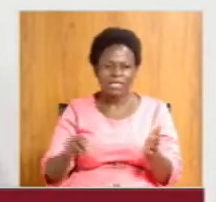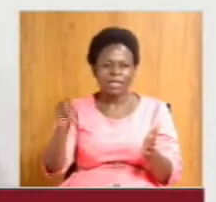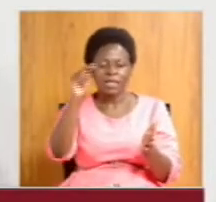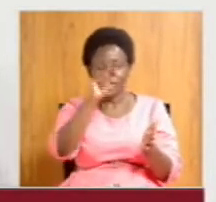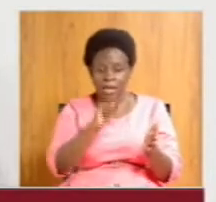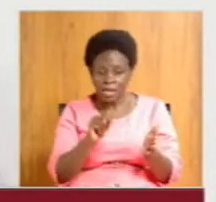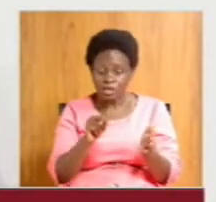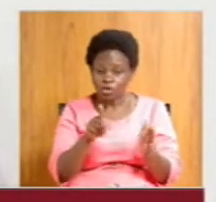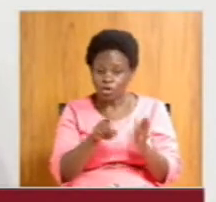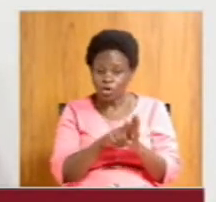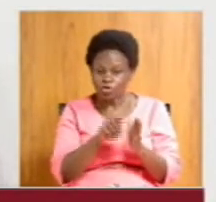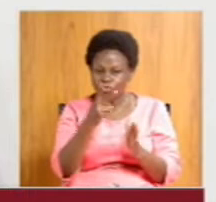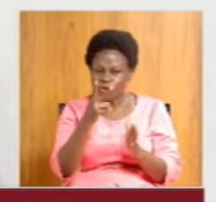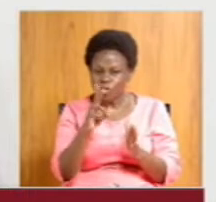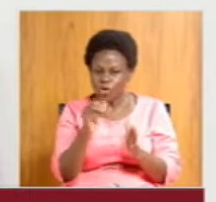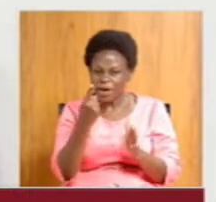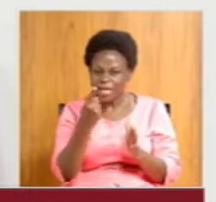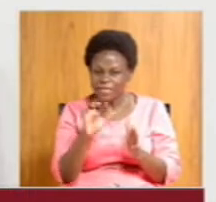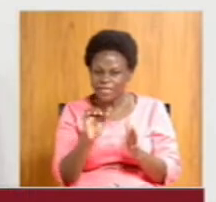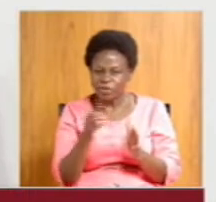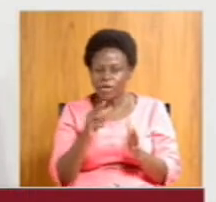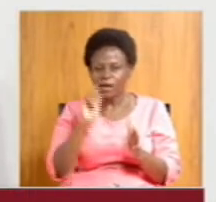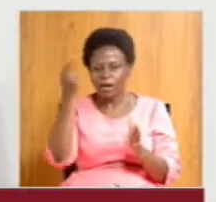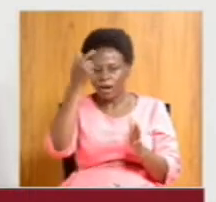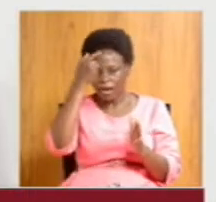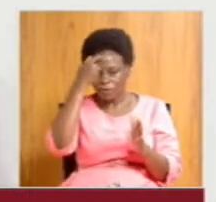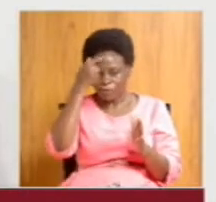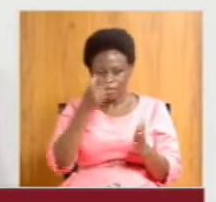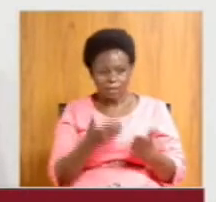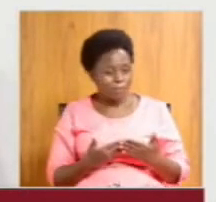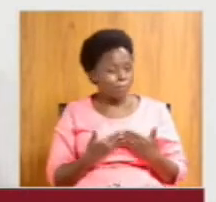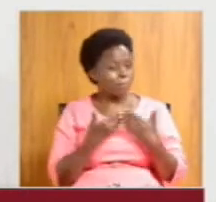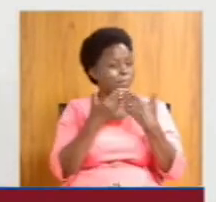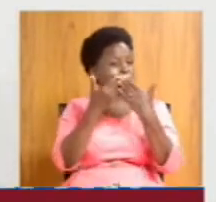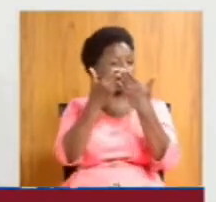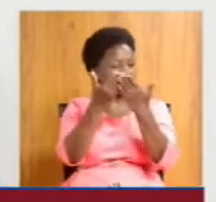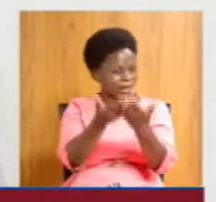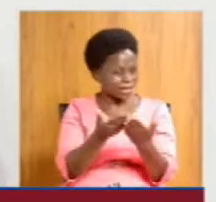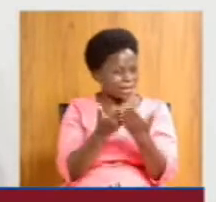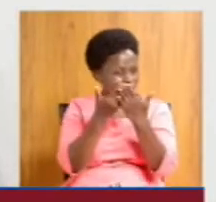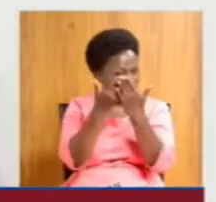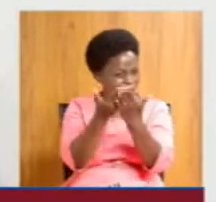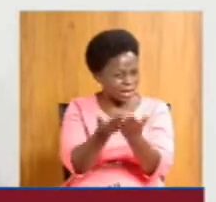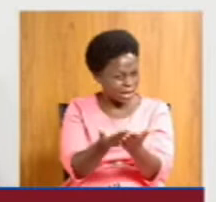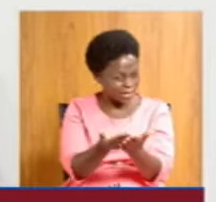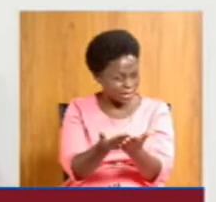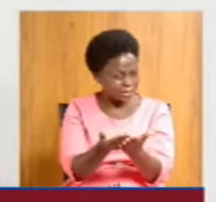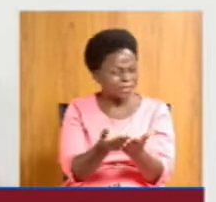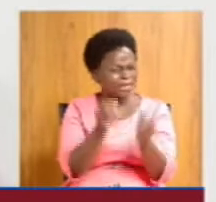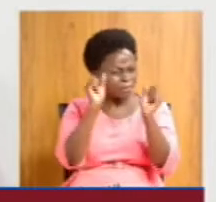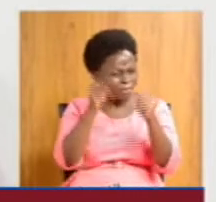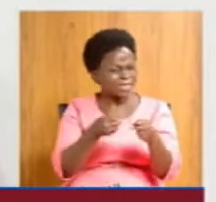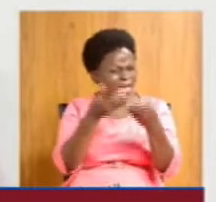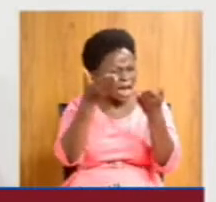Broadband Policy 2018, wherein the government deliberately provided an aspiration that there should be